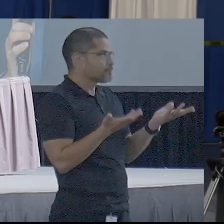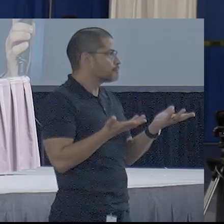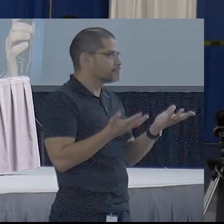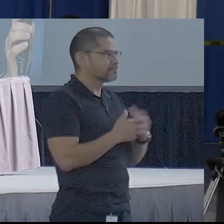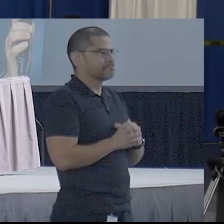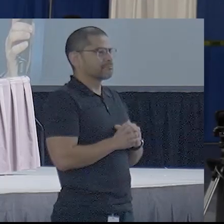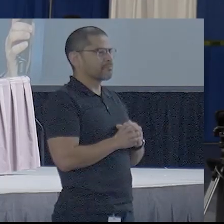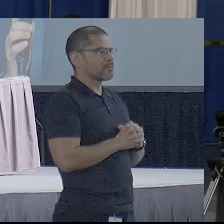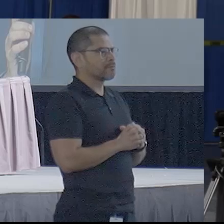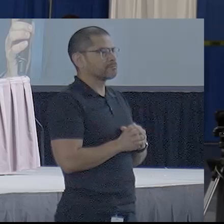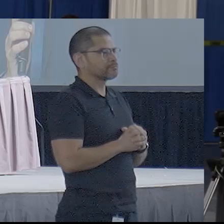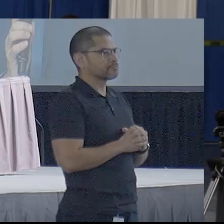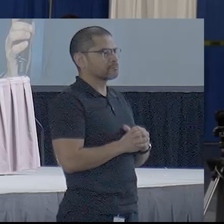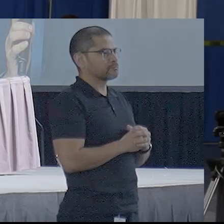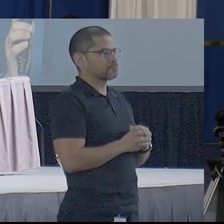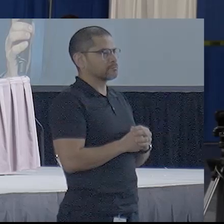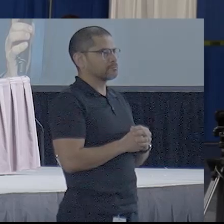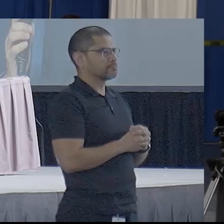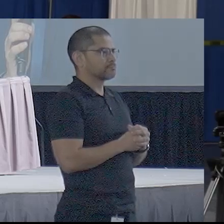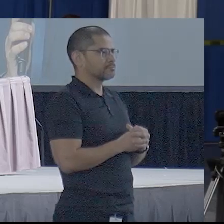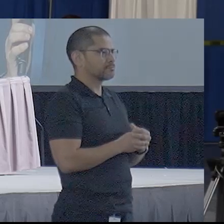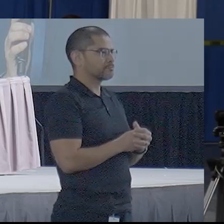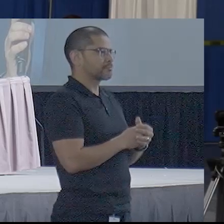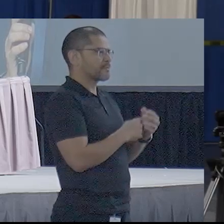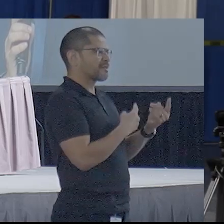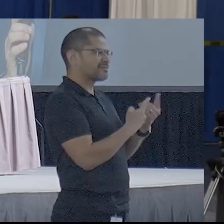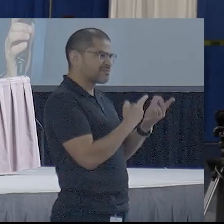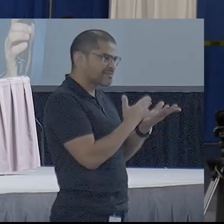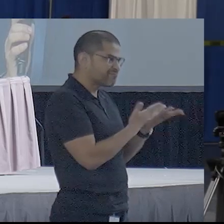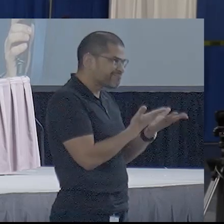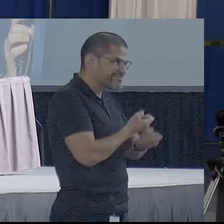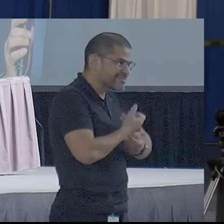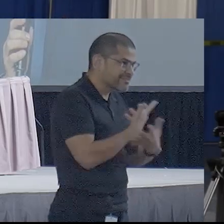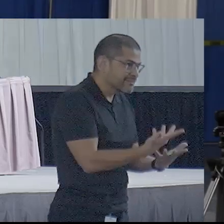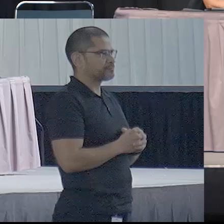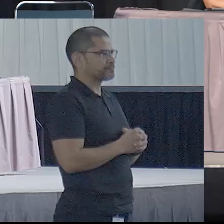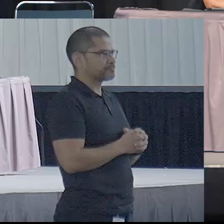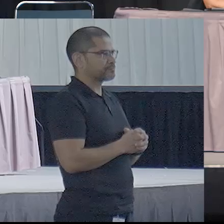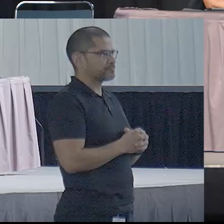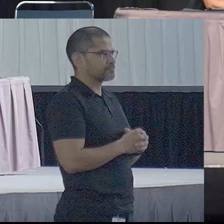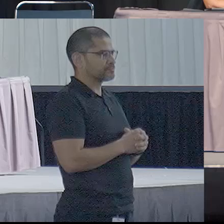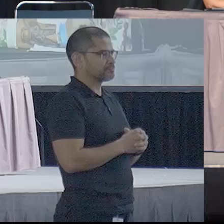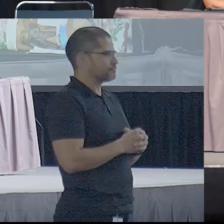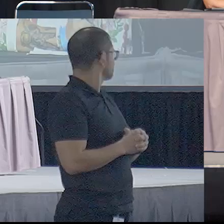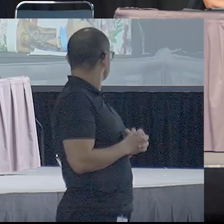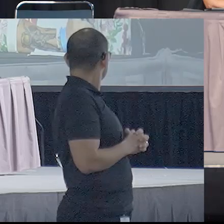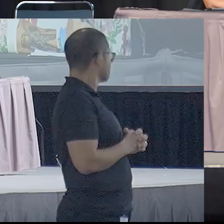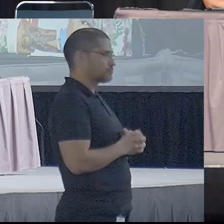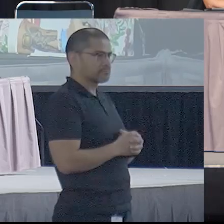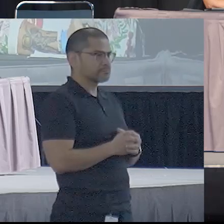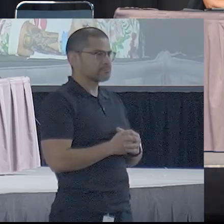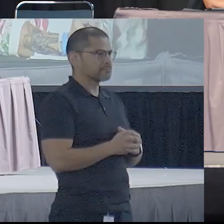tables and talking to introducing yourself. That's what I love about this event. Well, first of all, I